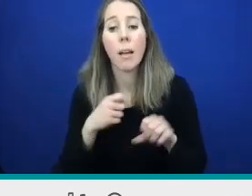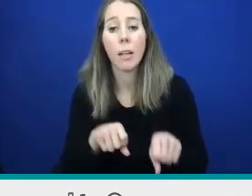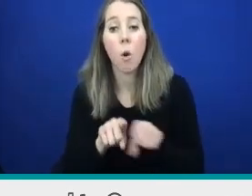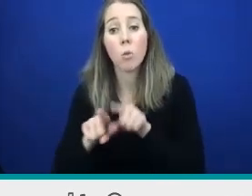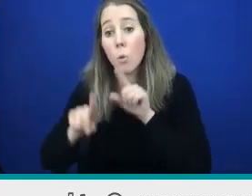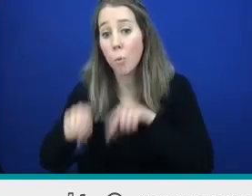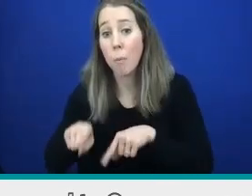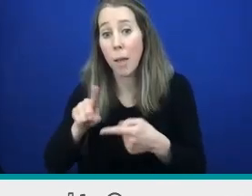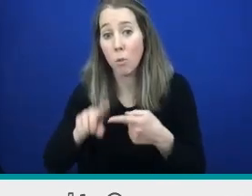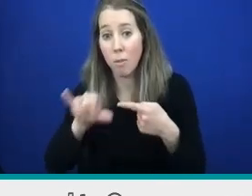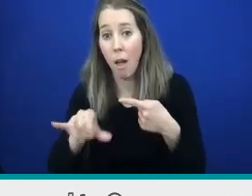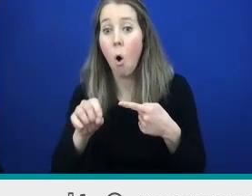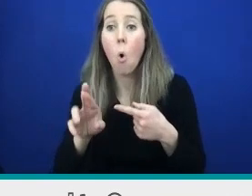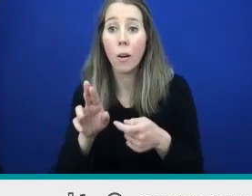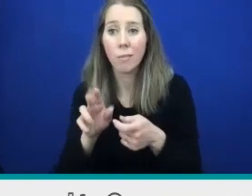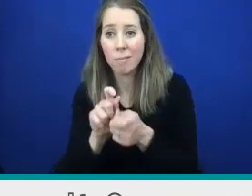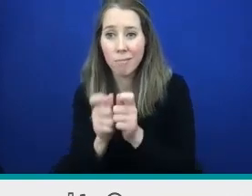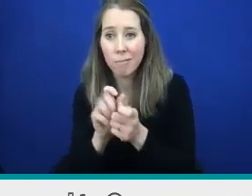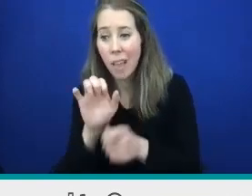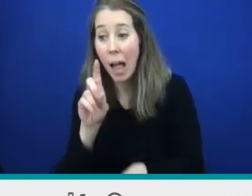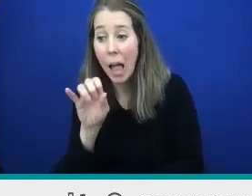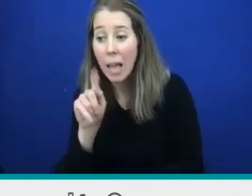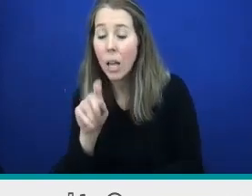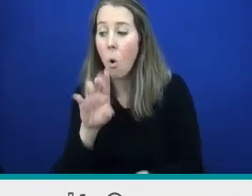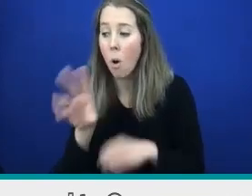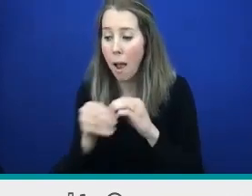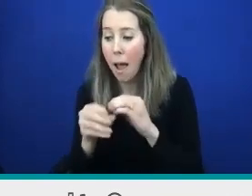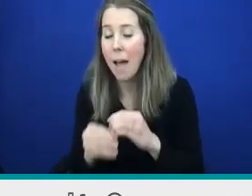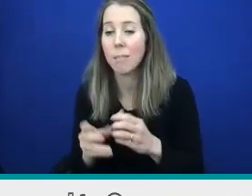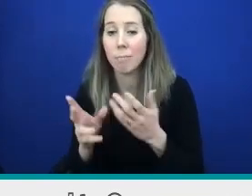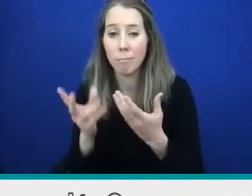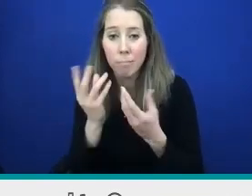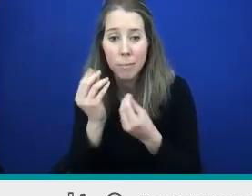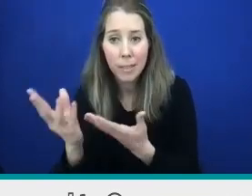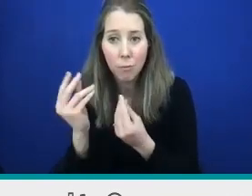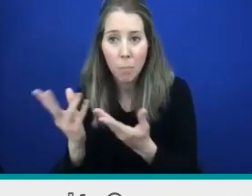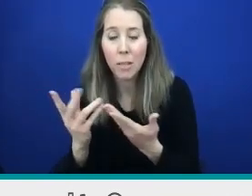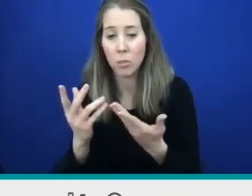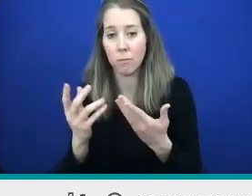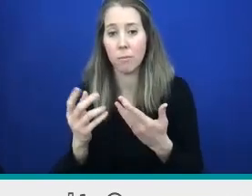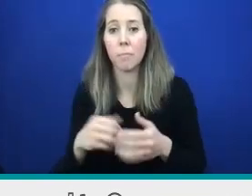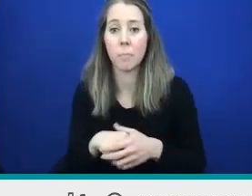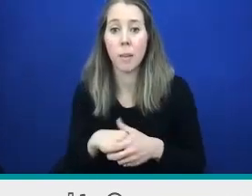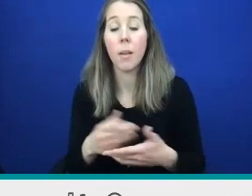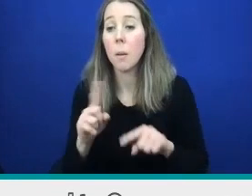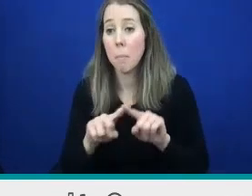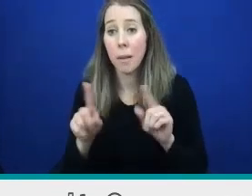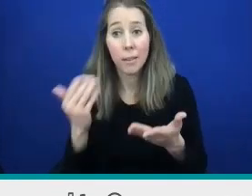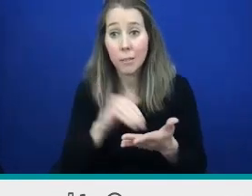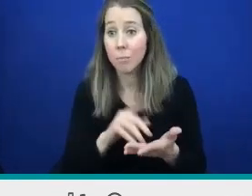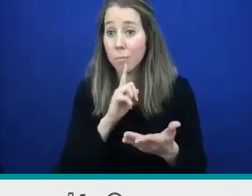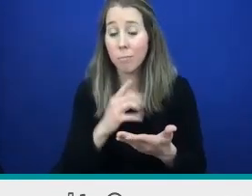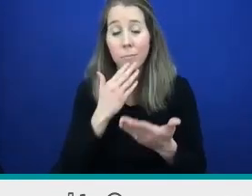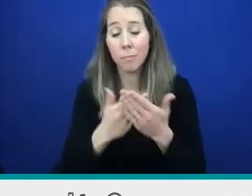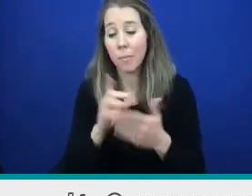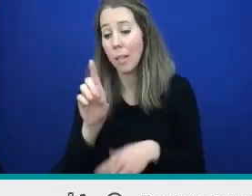to these, or I can edit those, and I can give additional context to the marker that I've selected. But again, these are great data points